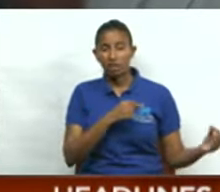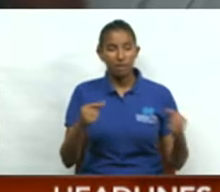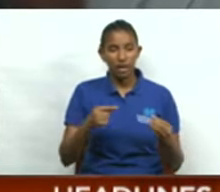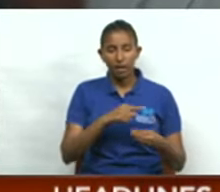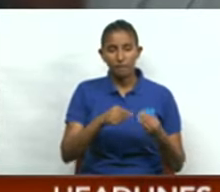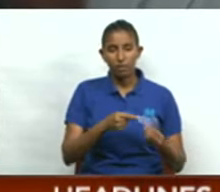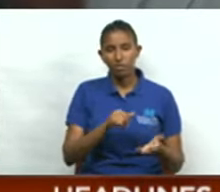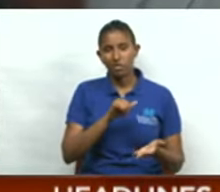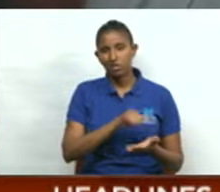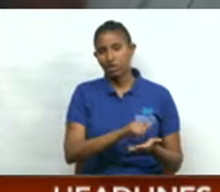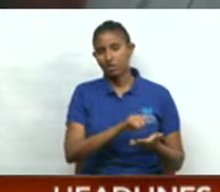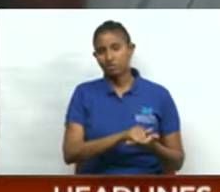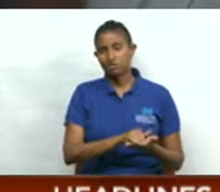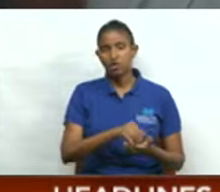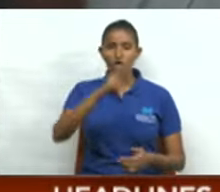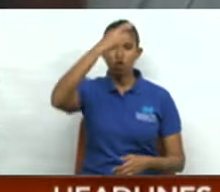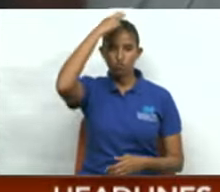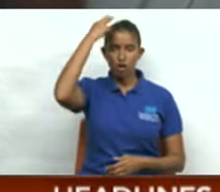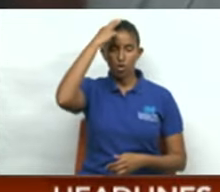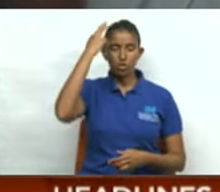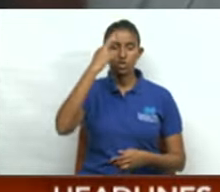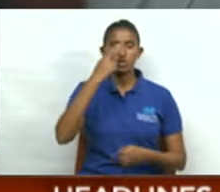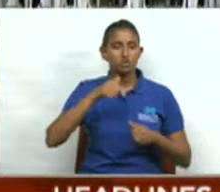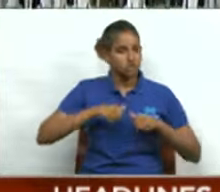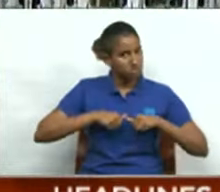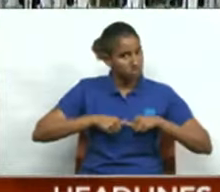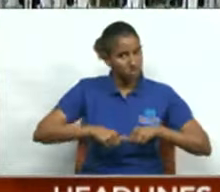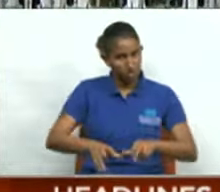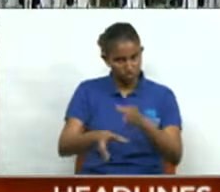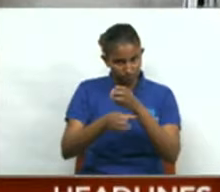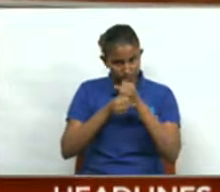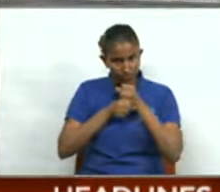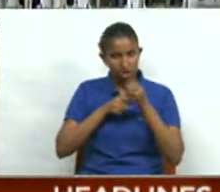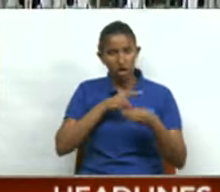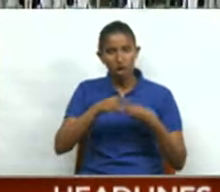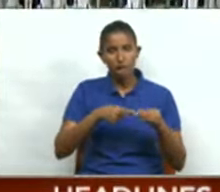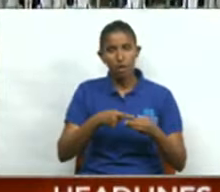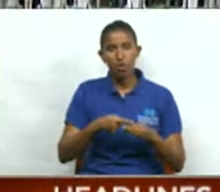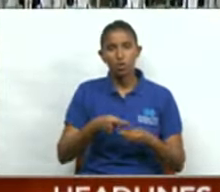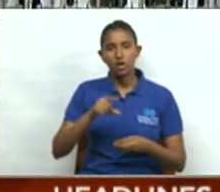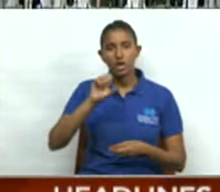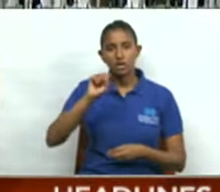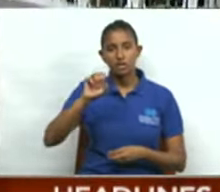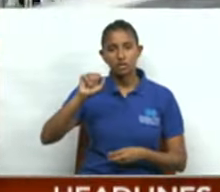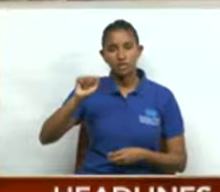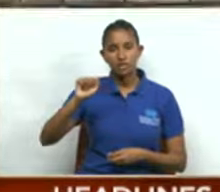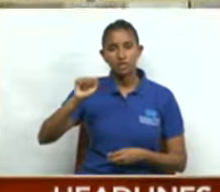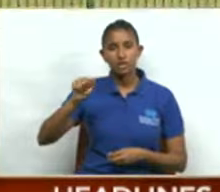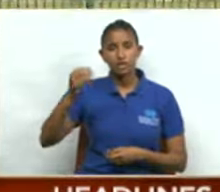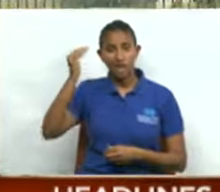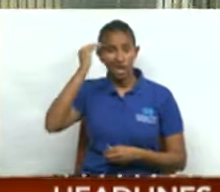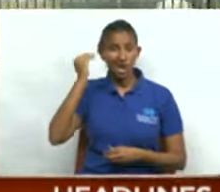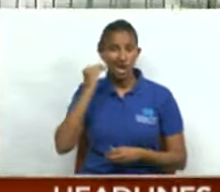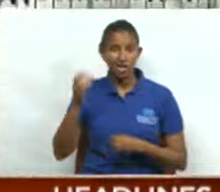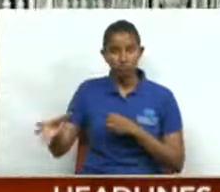Rowley continues to hold his words close to his chest on the removal of SSA head Major Roger Best. All